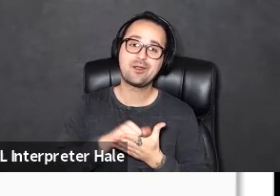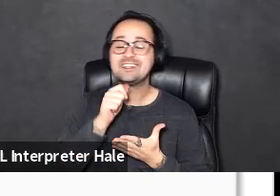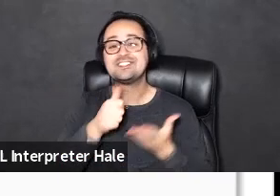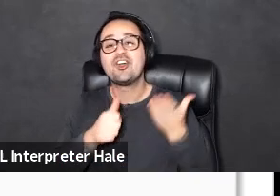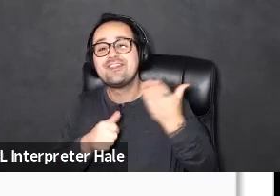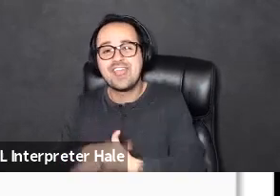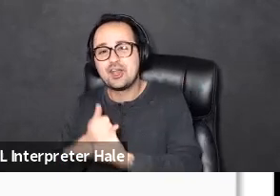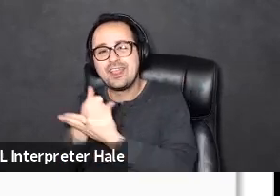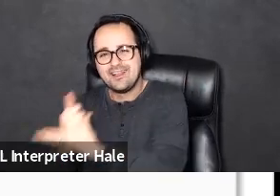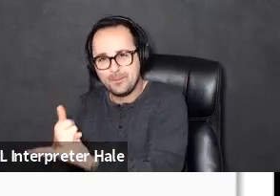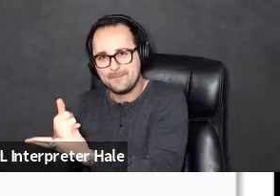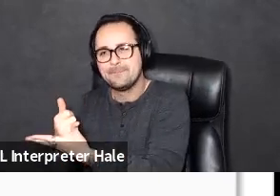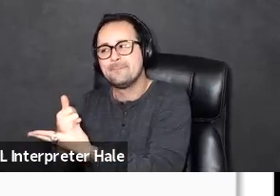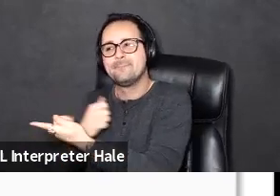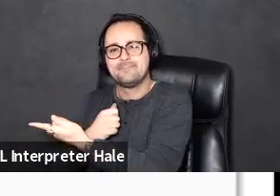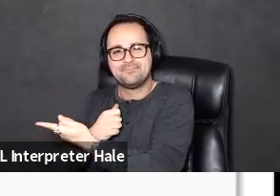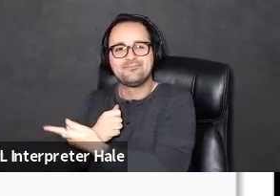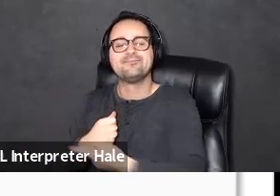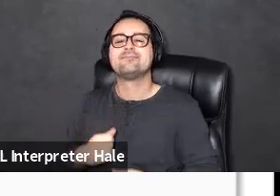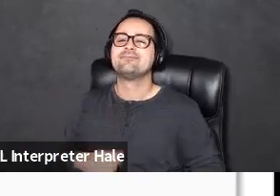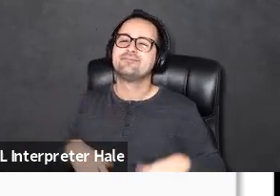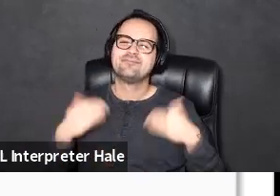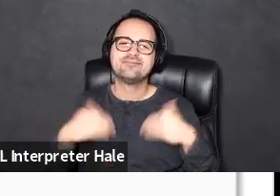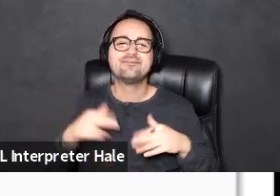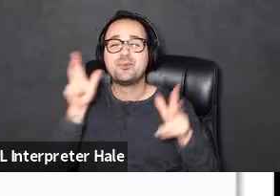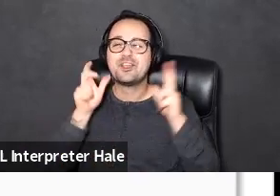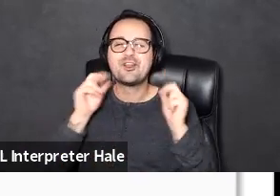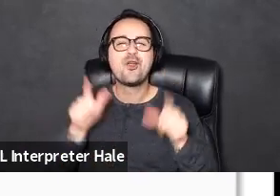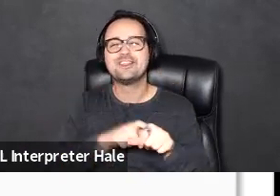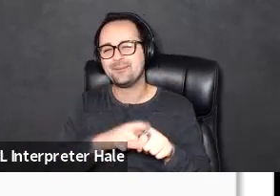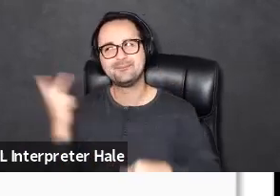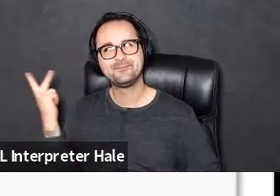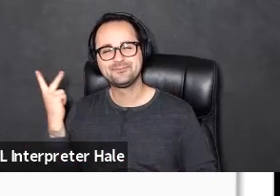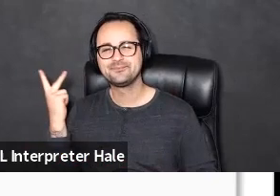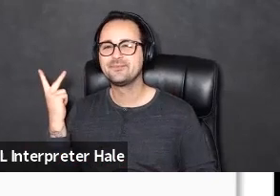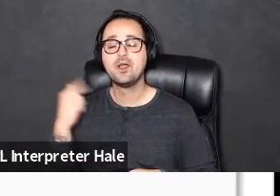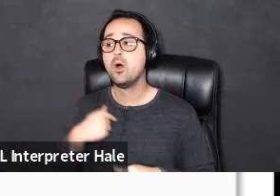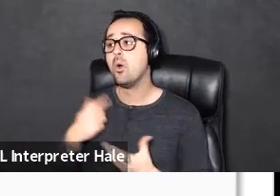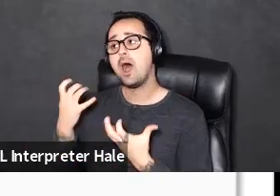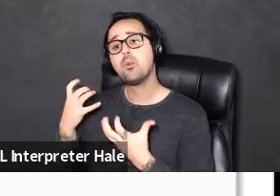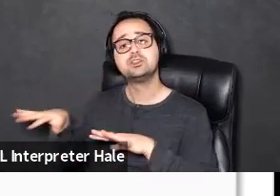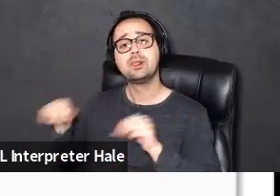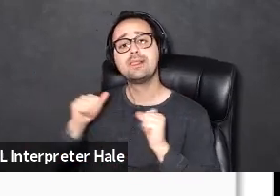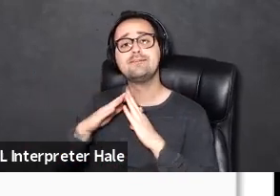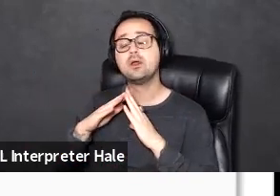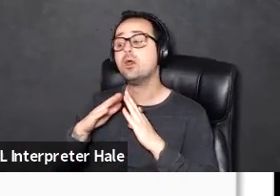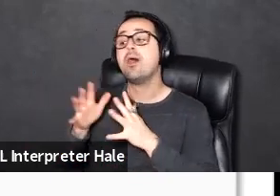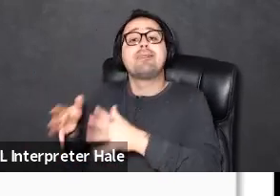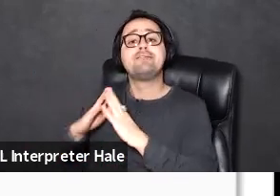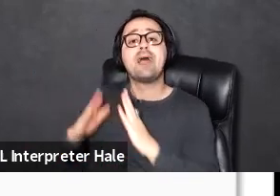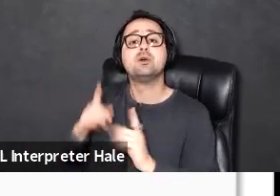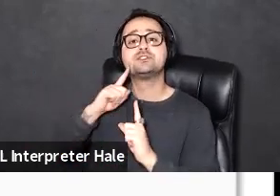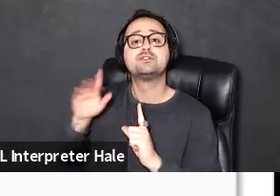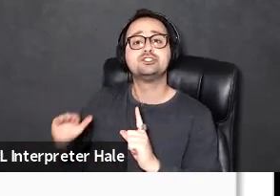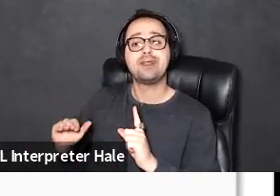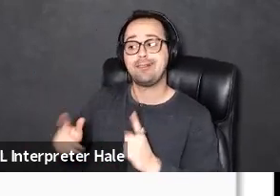anymore. A house, we hear this a lot, Craig and I, I want to leave the house to my child so that they can